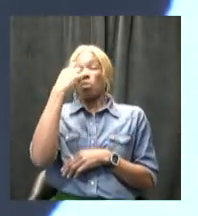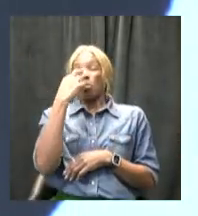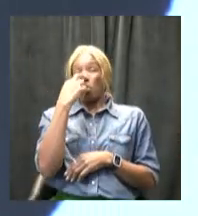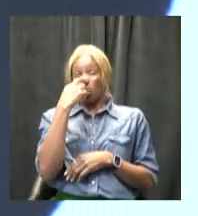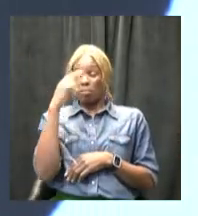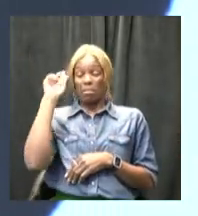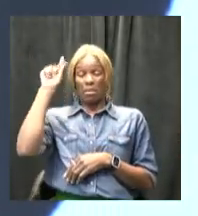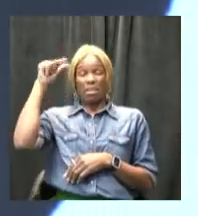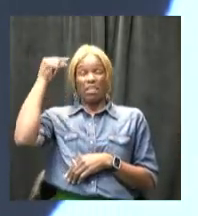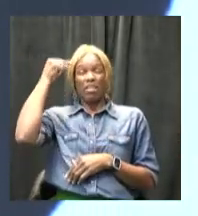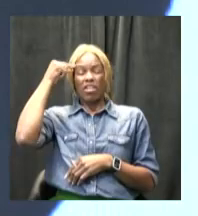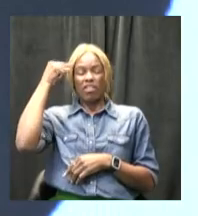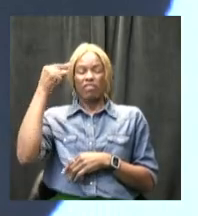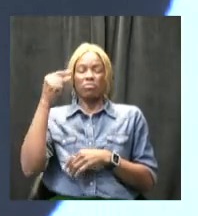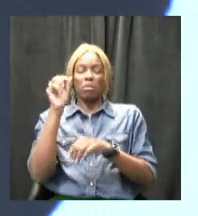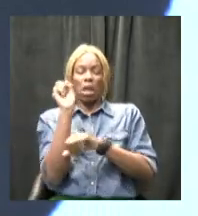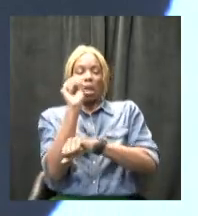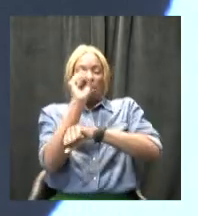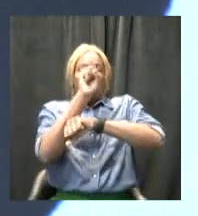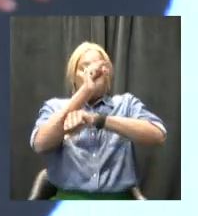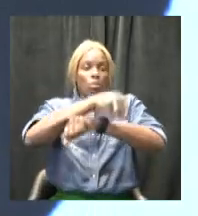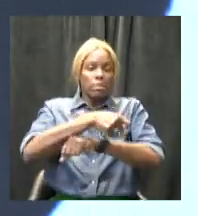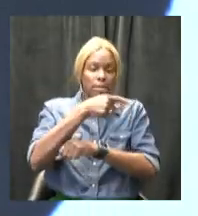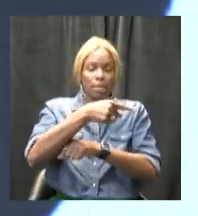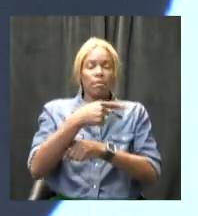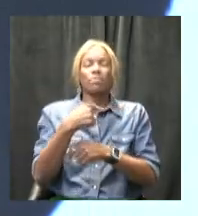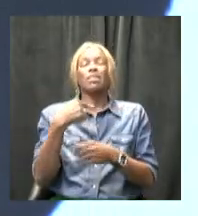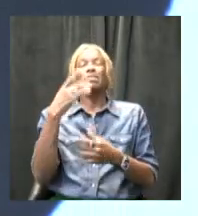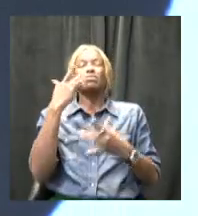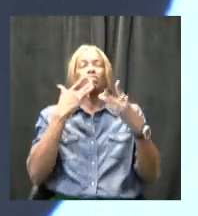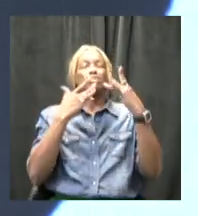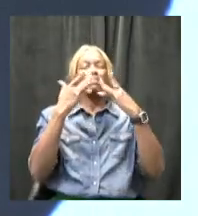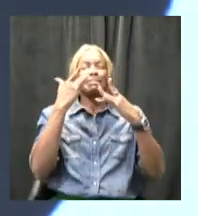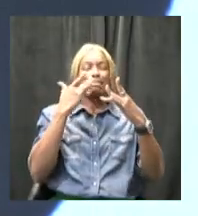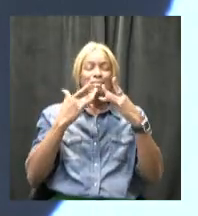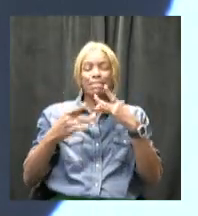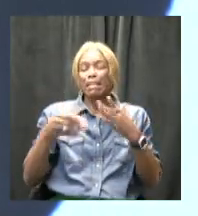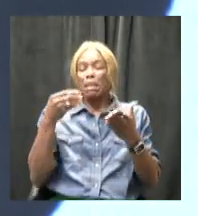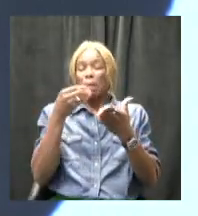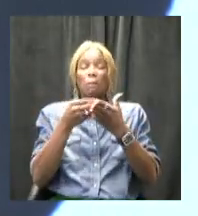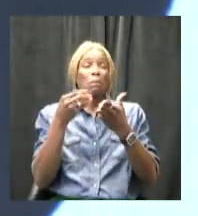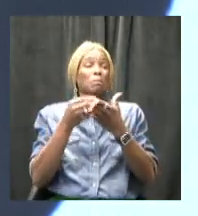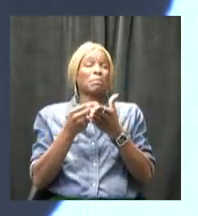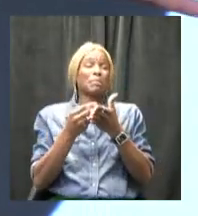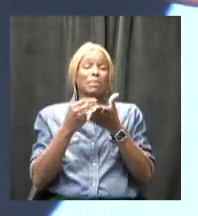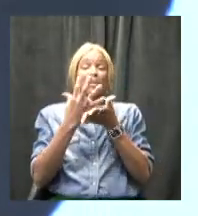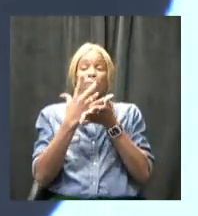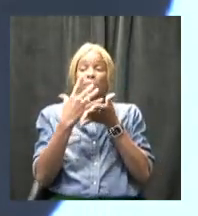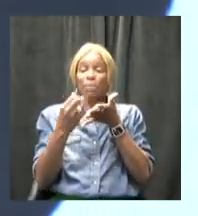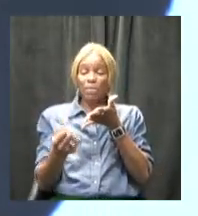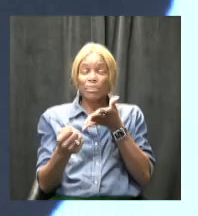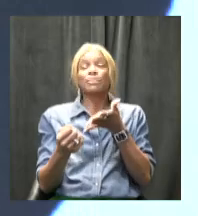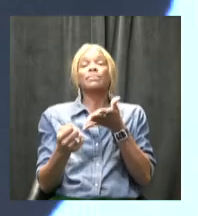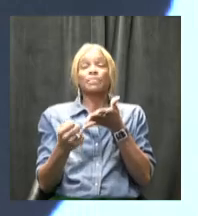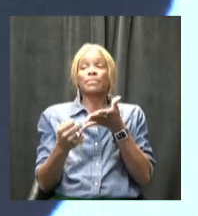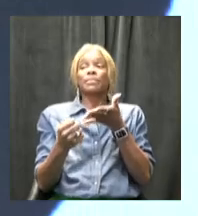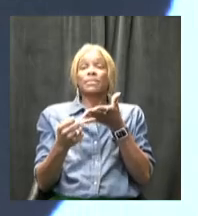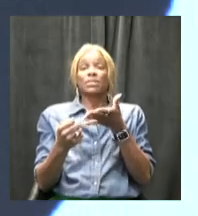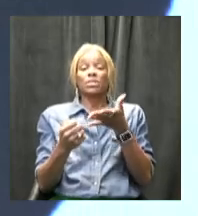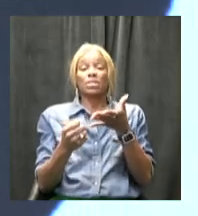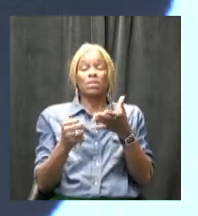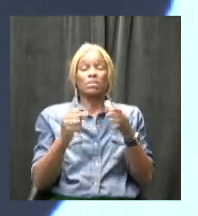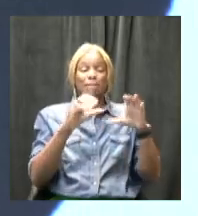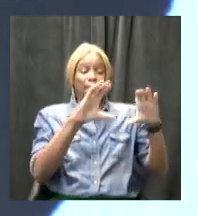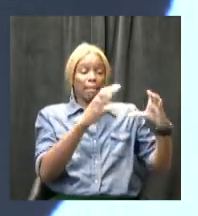are dealing with poverty. They are dealing with financial challenges that have one class separated from